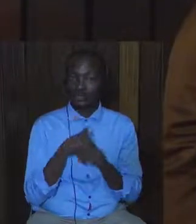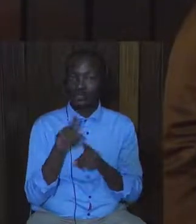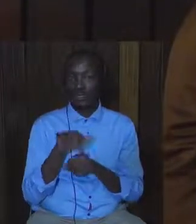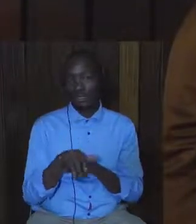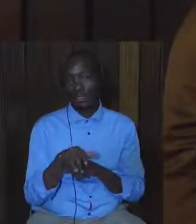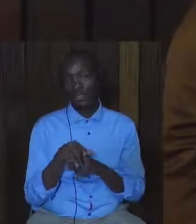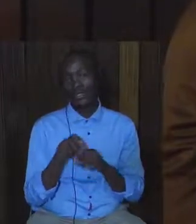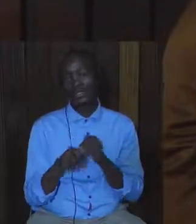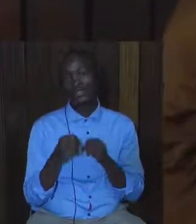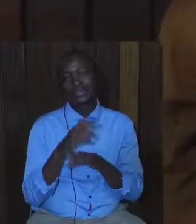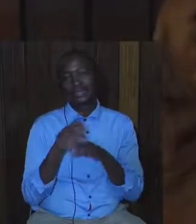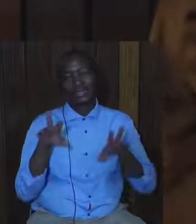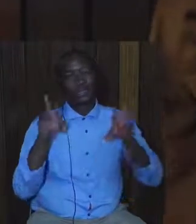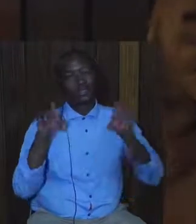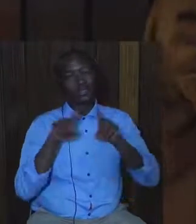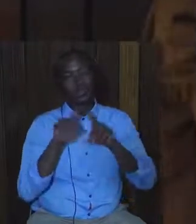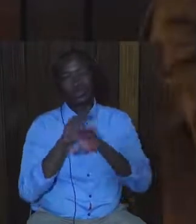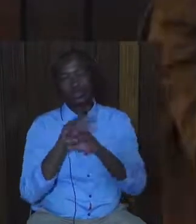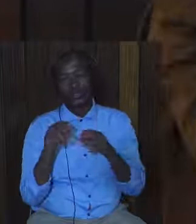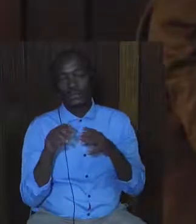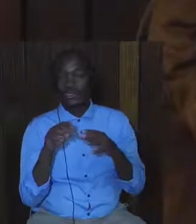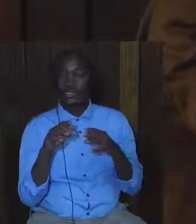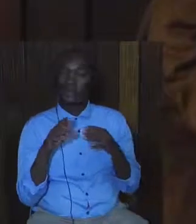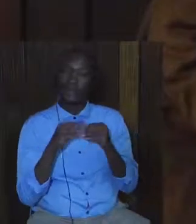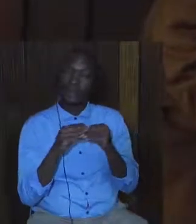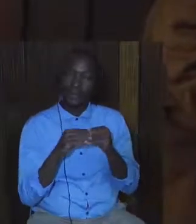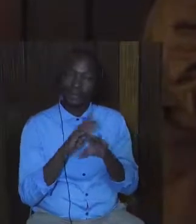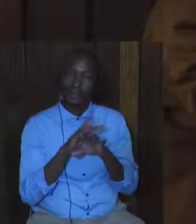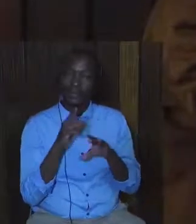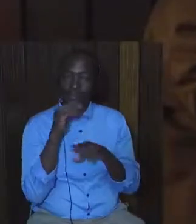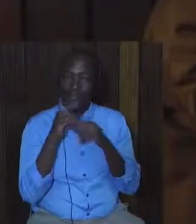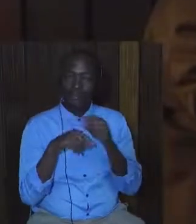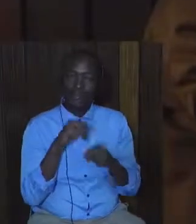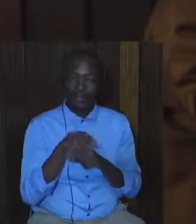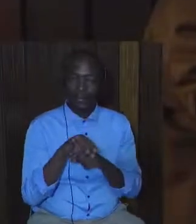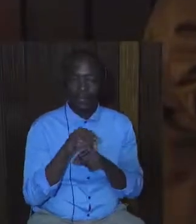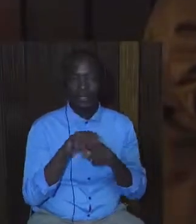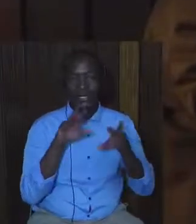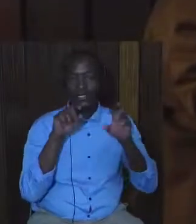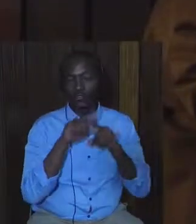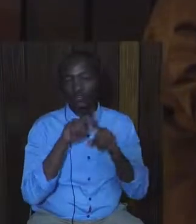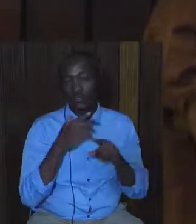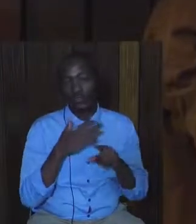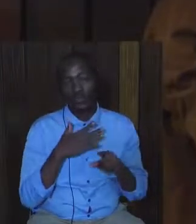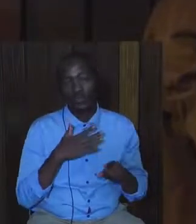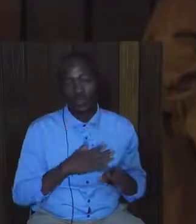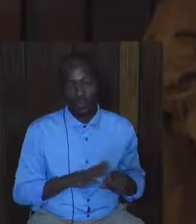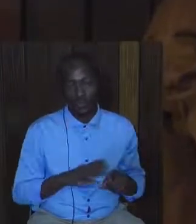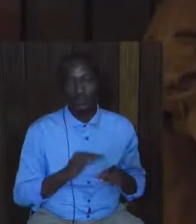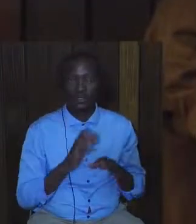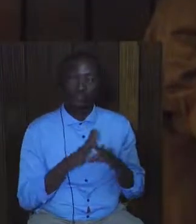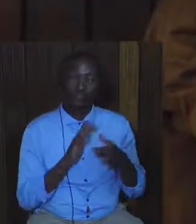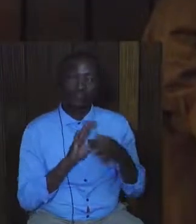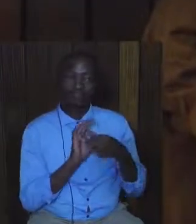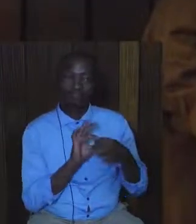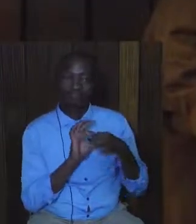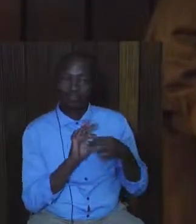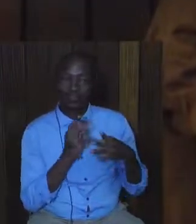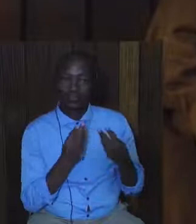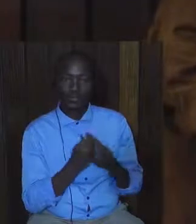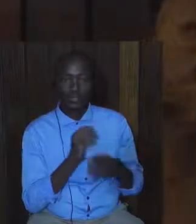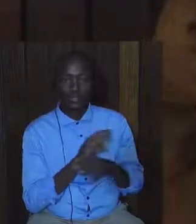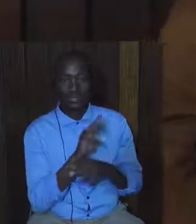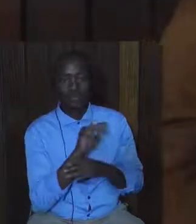of the matters that members are raising are matters that we would also want to engage with